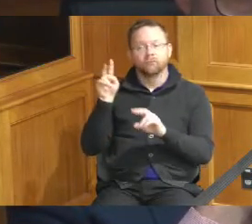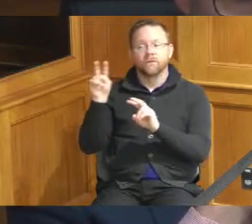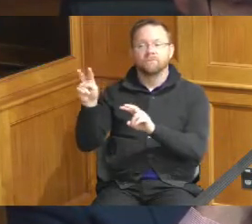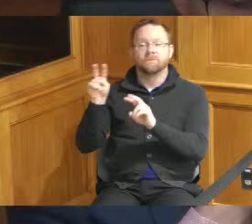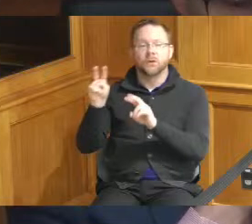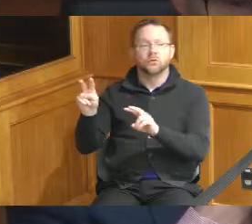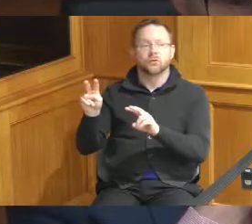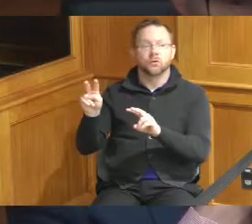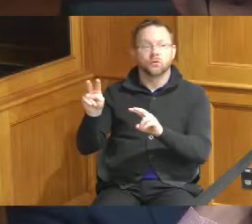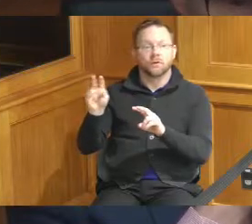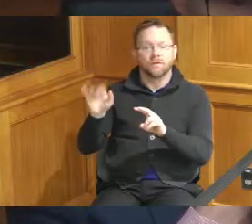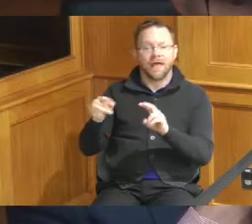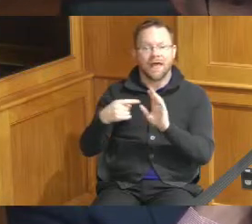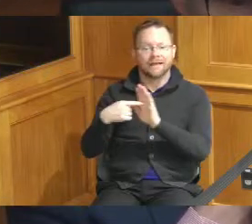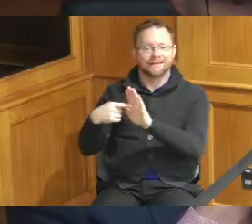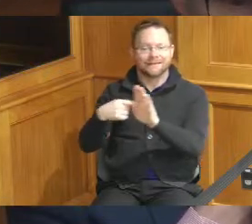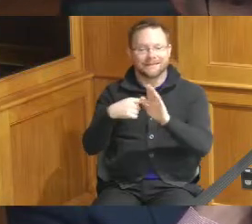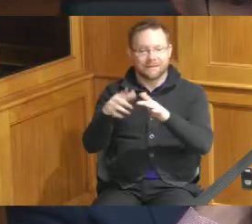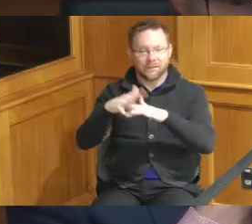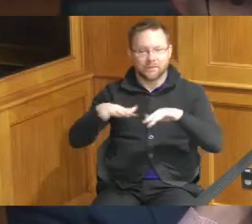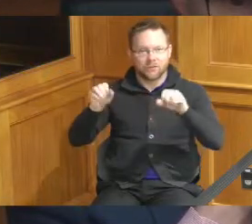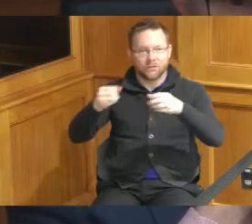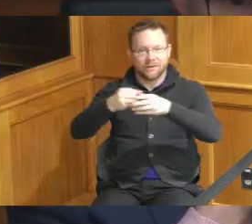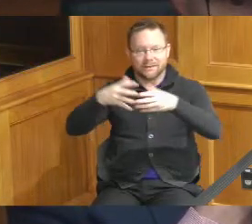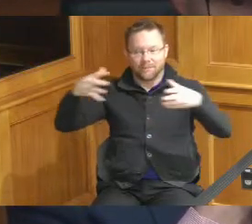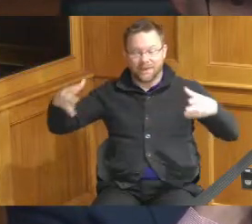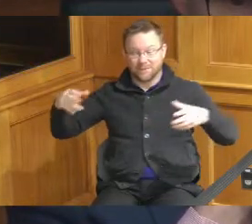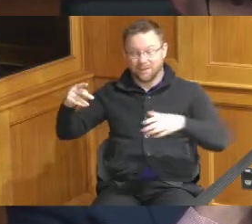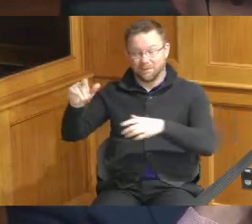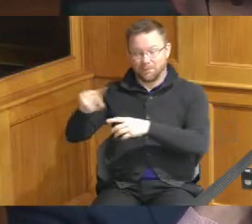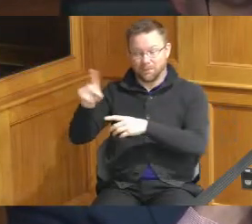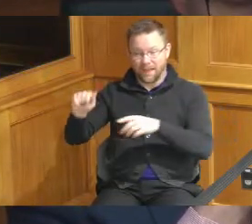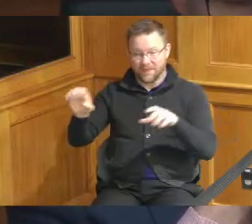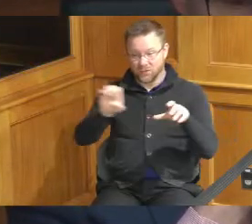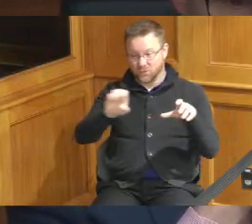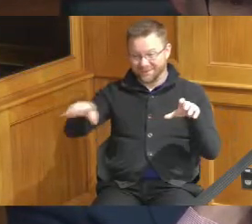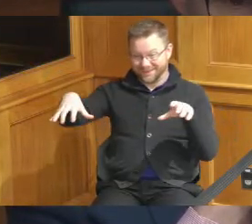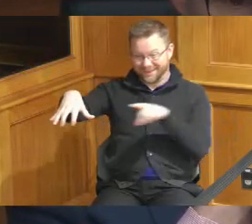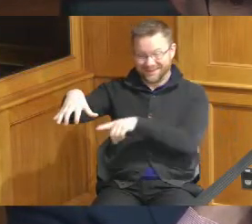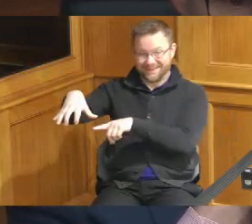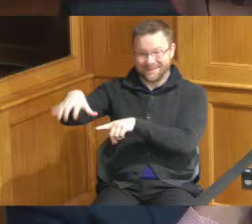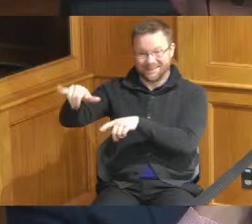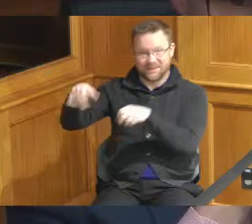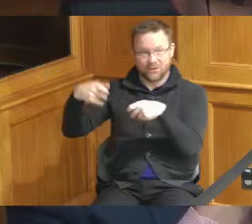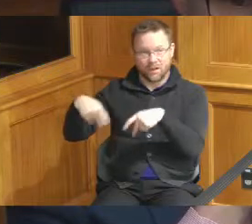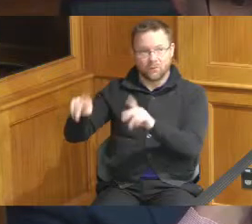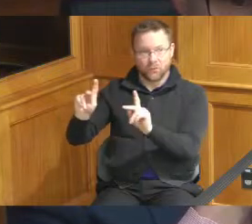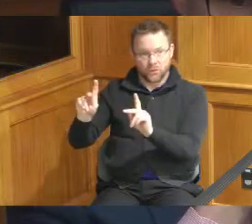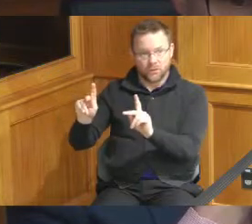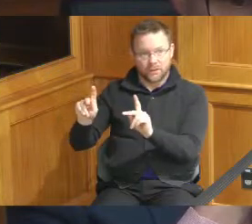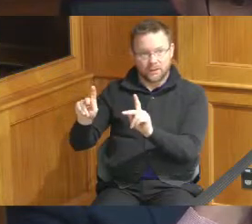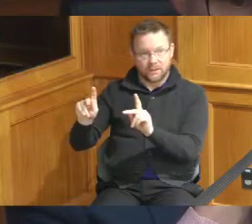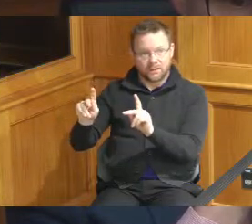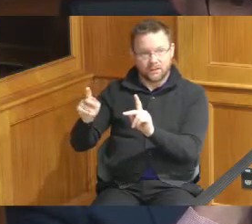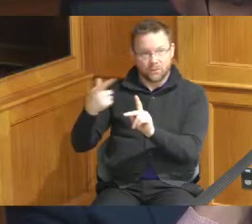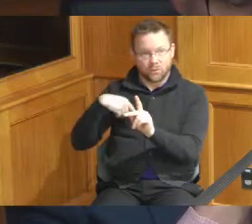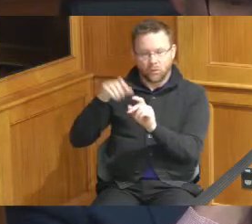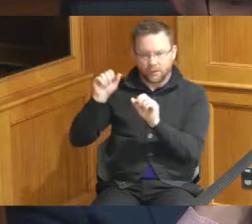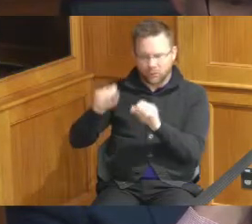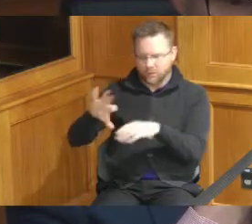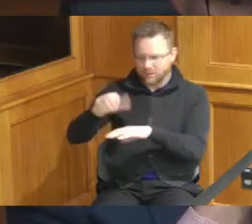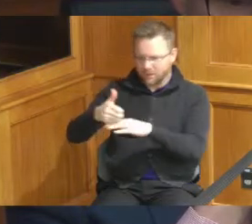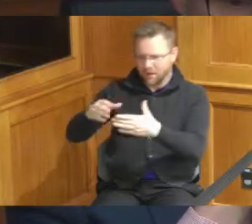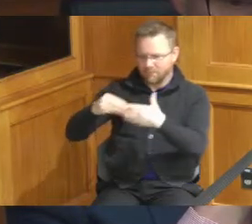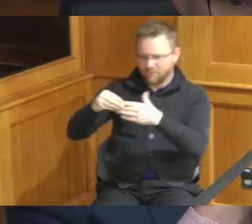expansion of the exhibit space, but this plaza area to the east gives us the opportunity to construct programmable